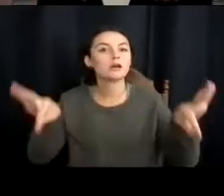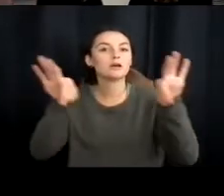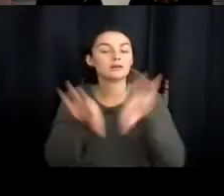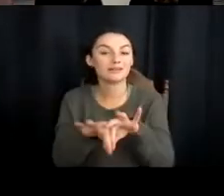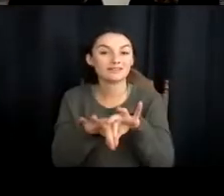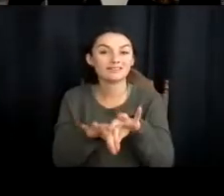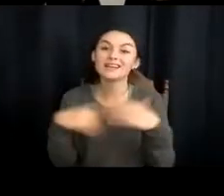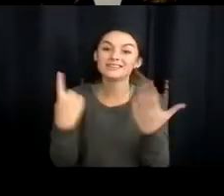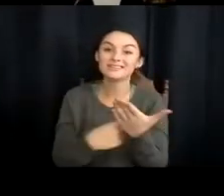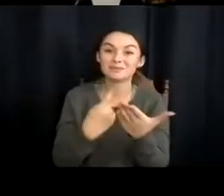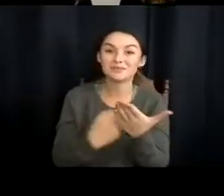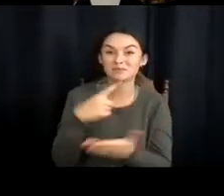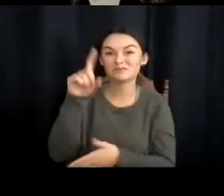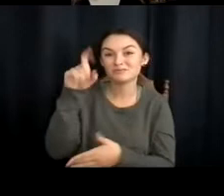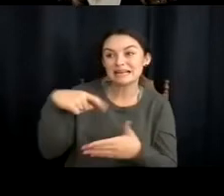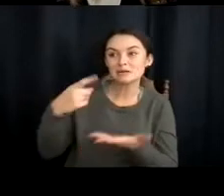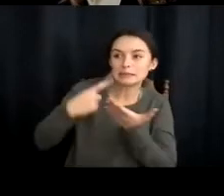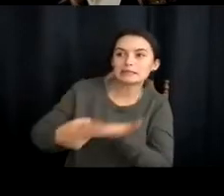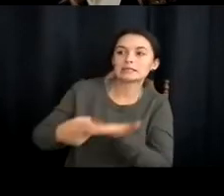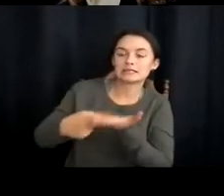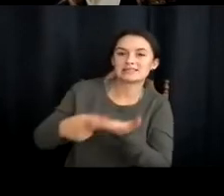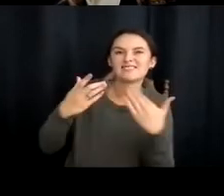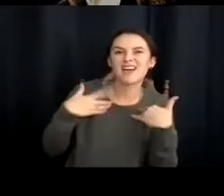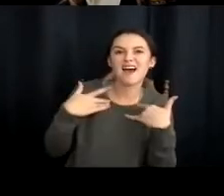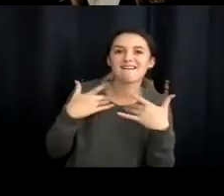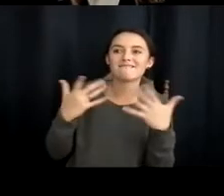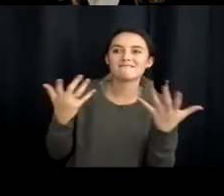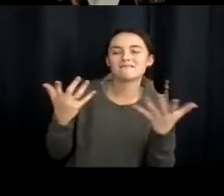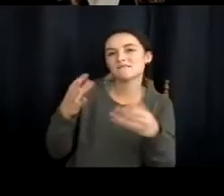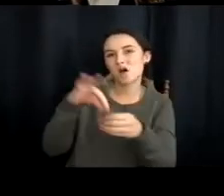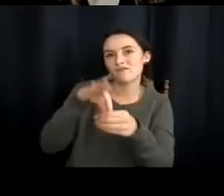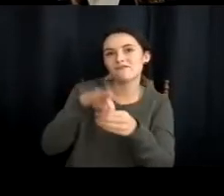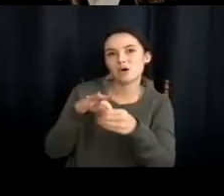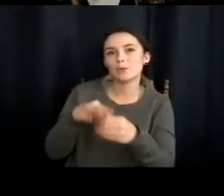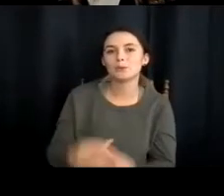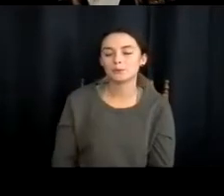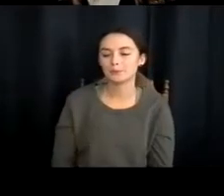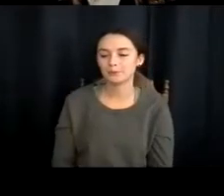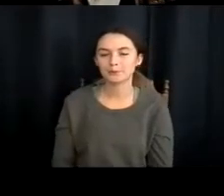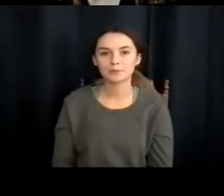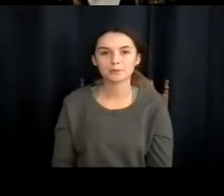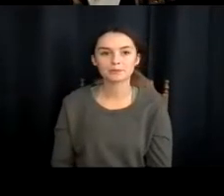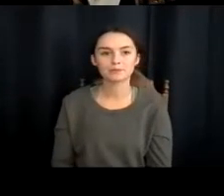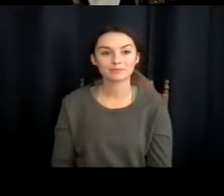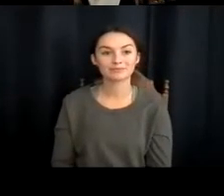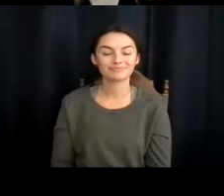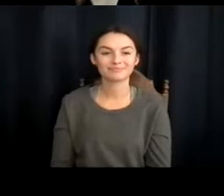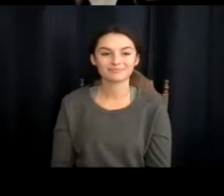majority vote. So I'm going to zoom out a little bit, and we're going to tie that into what happens in this room